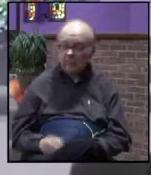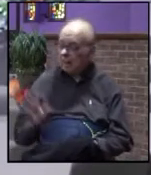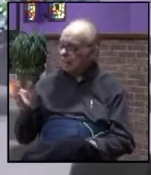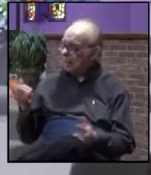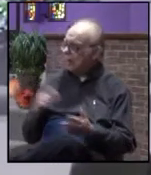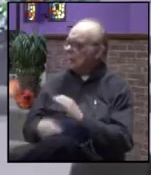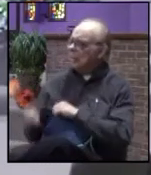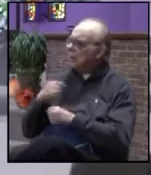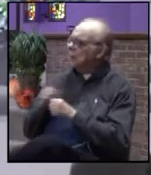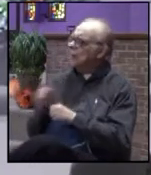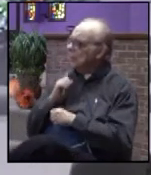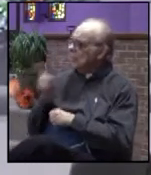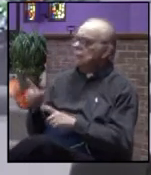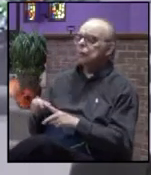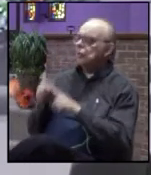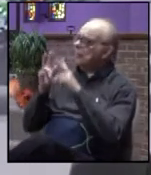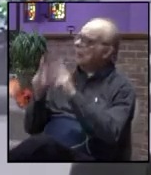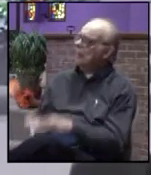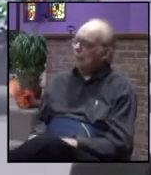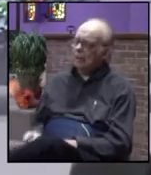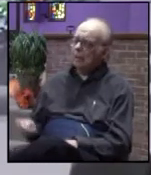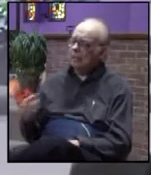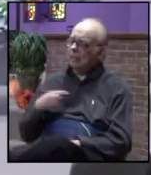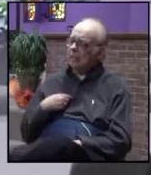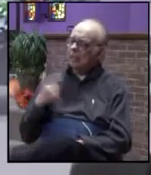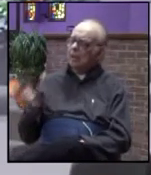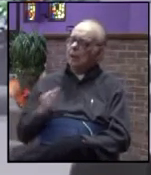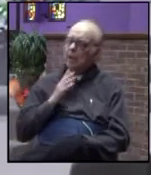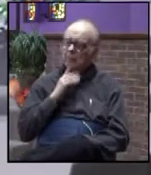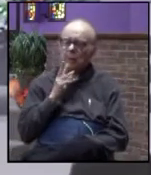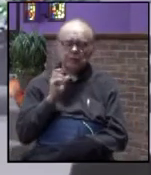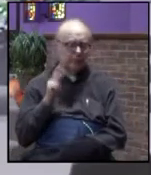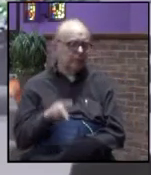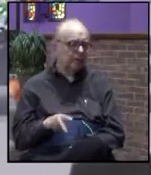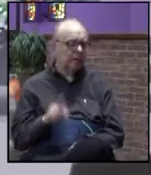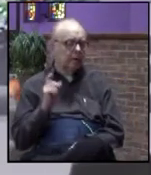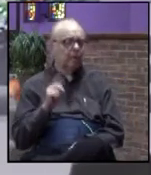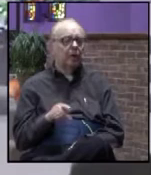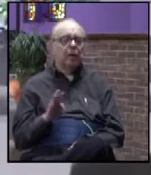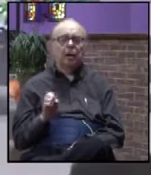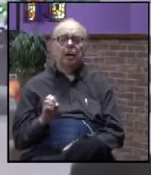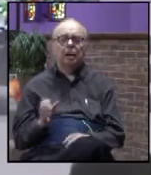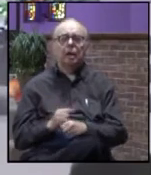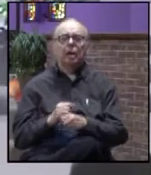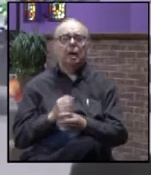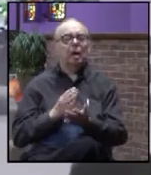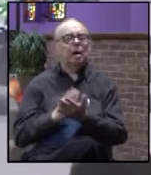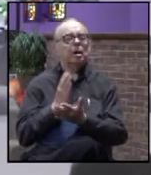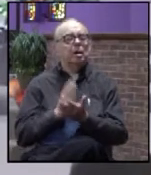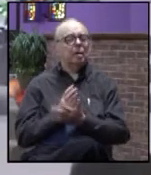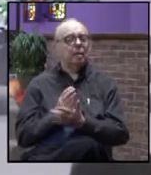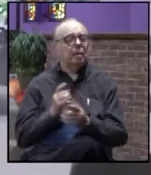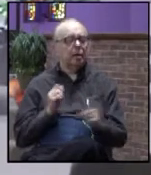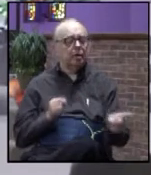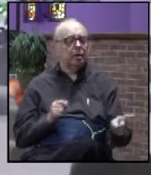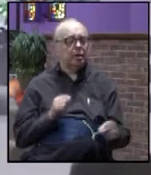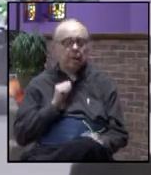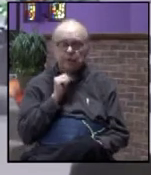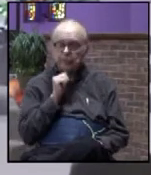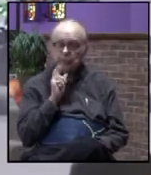What makes you so special? I'm the one that's always speaking up. I should be the one getting the right side, not you two